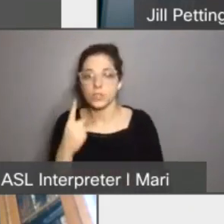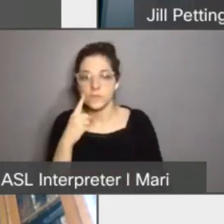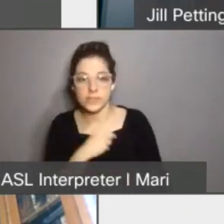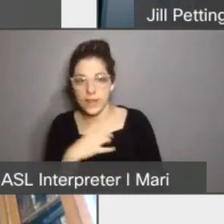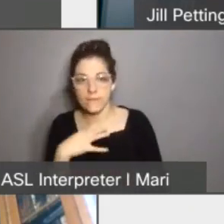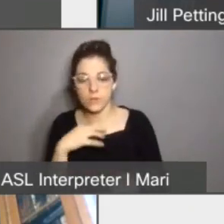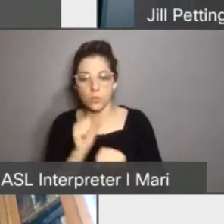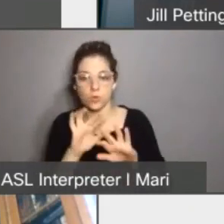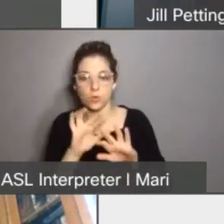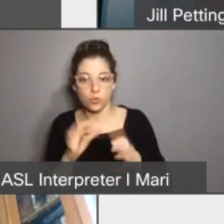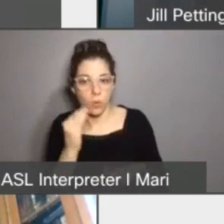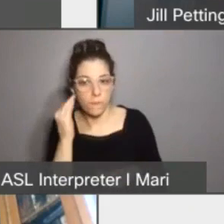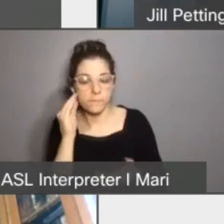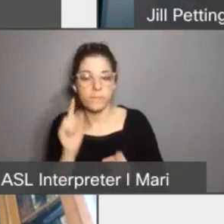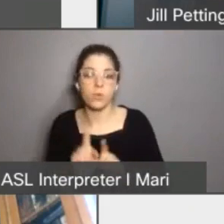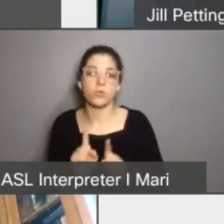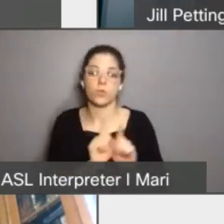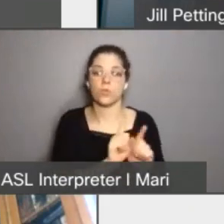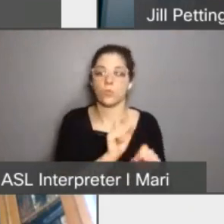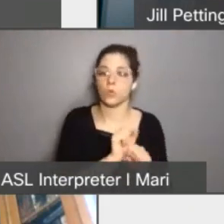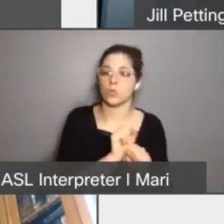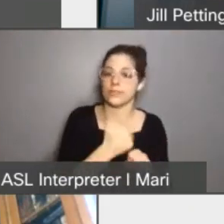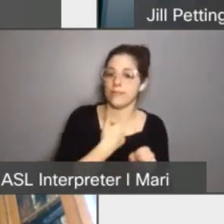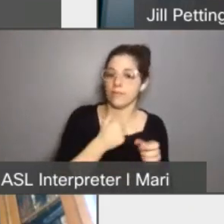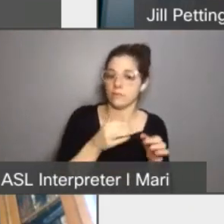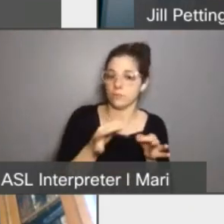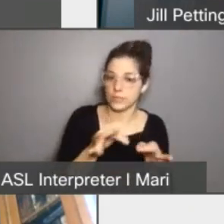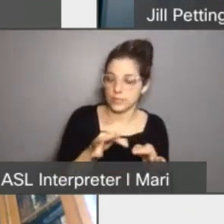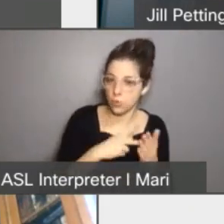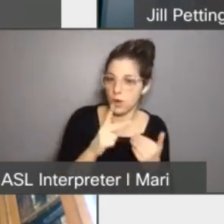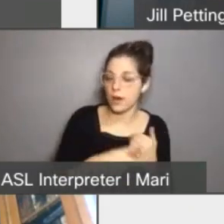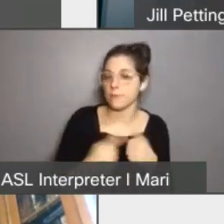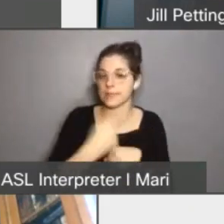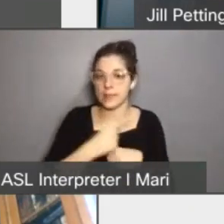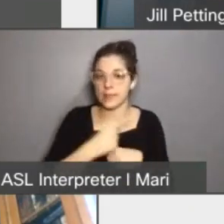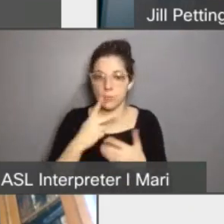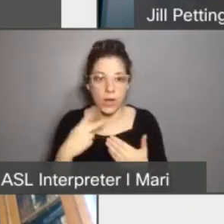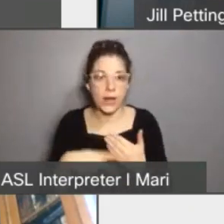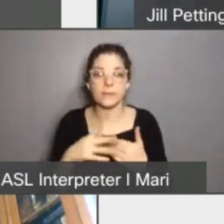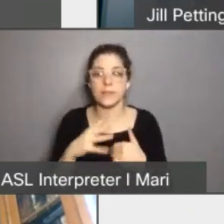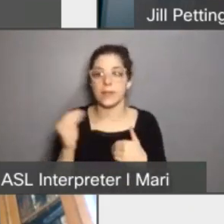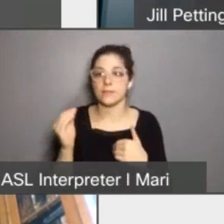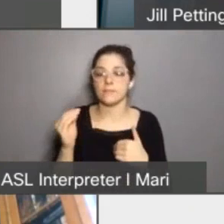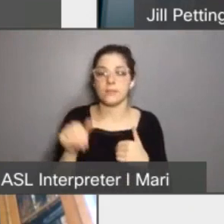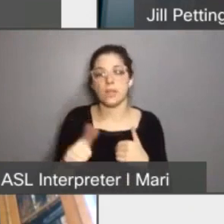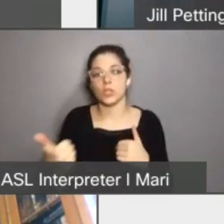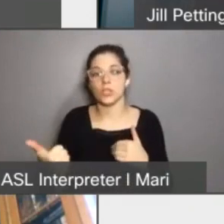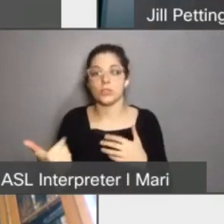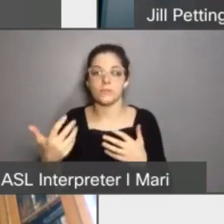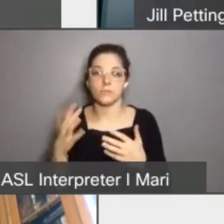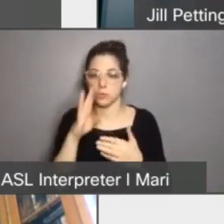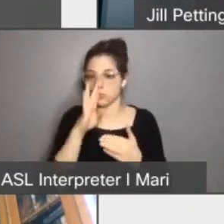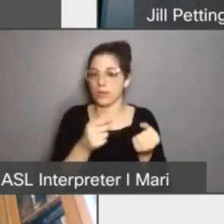group homes, but also who work in self-directed programs and in day programs and other direct